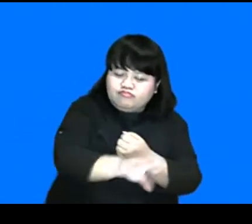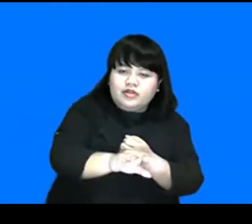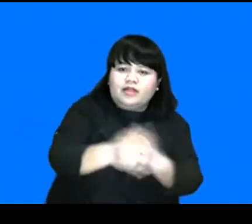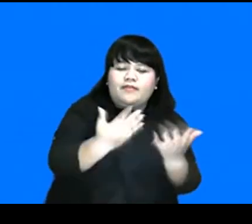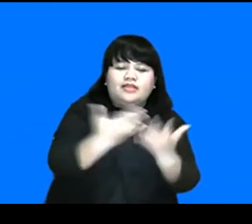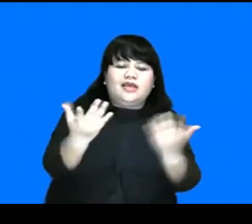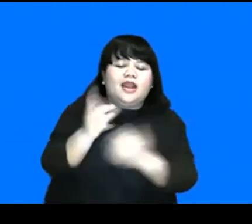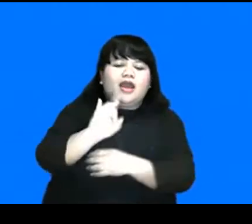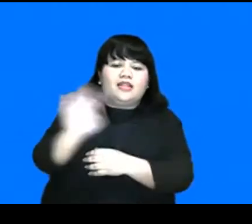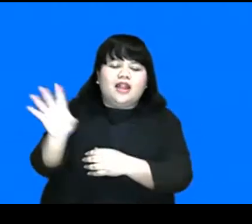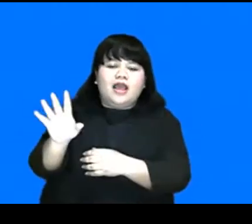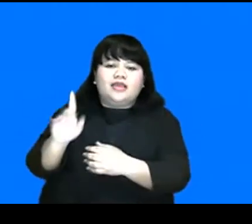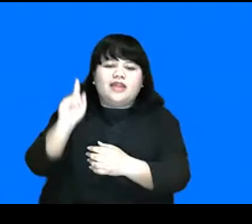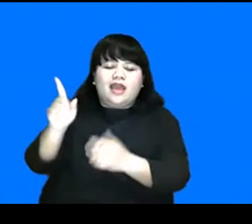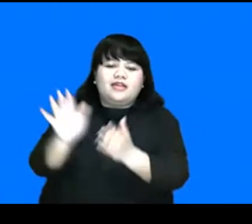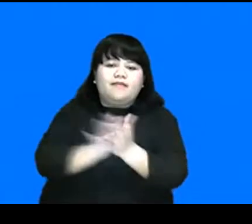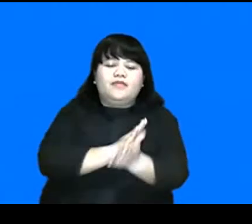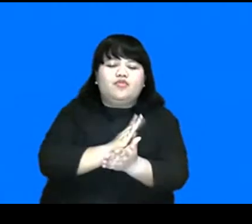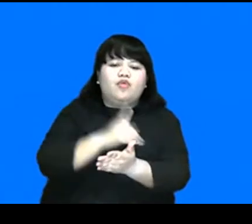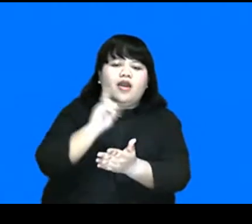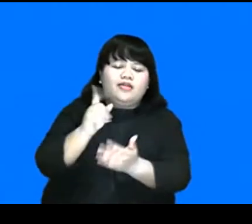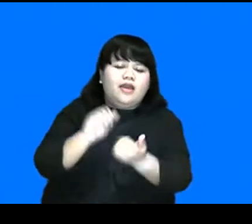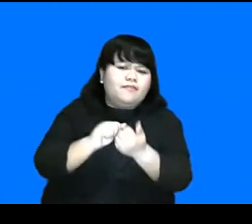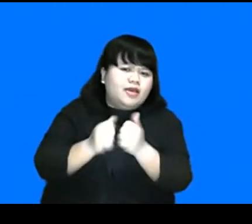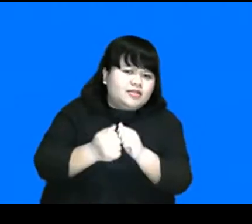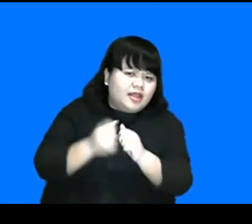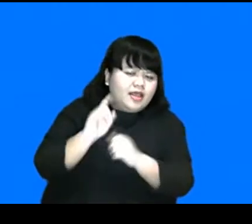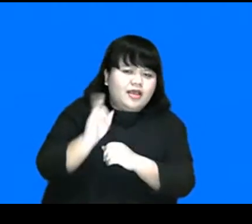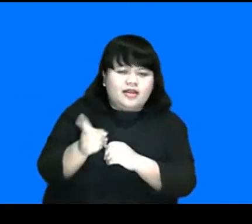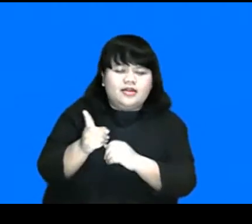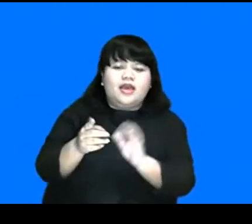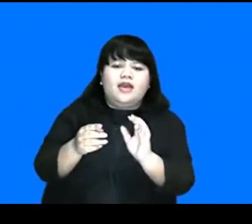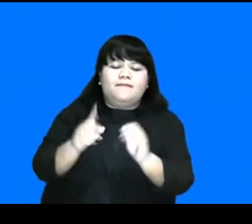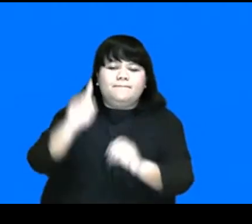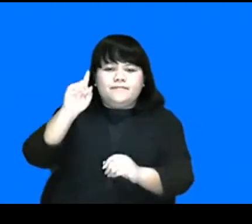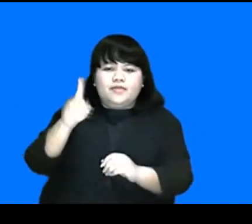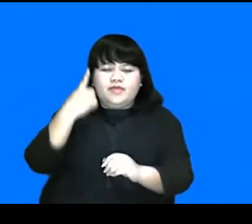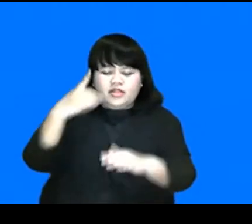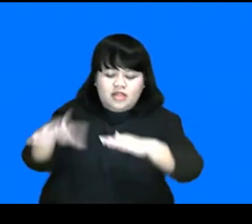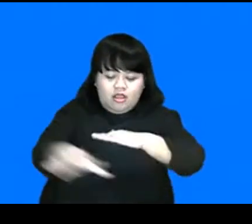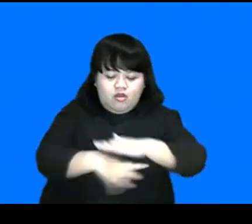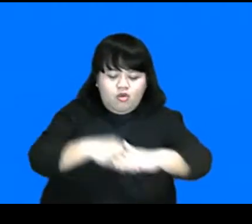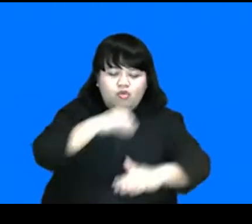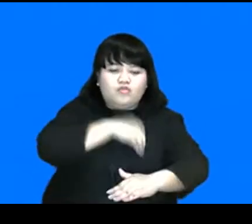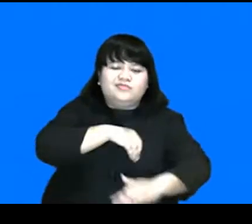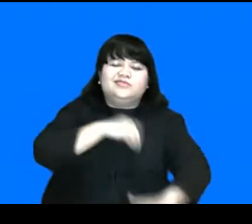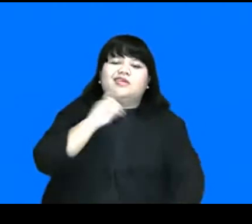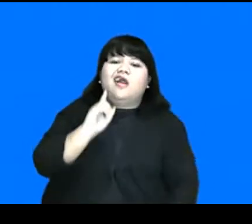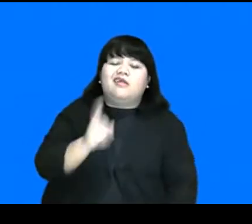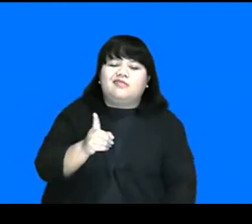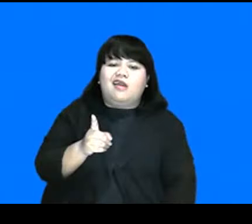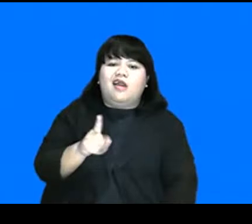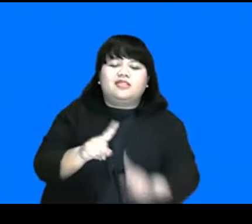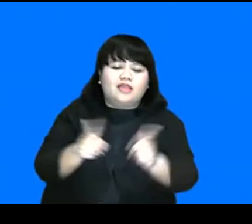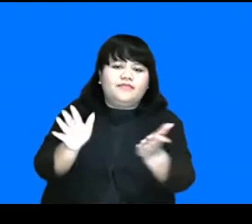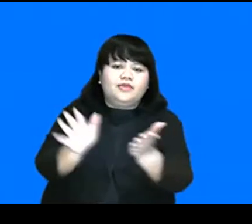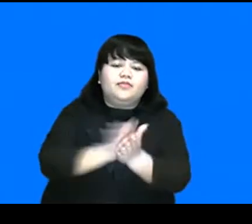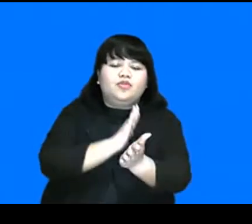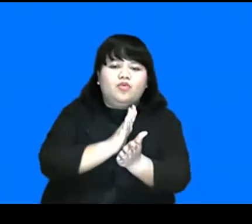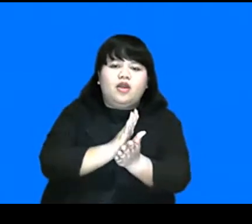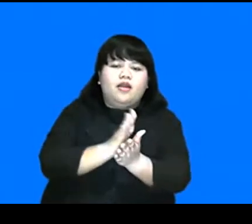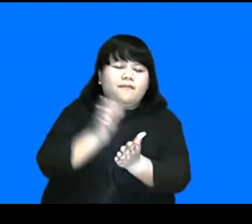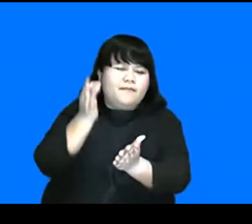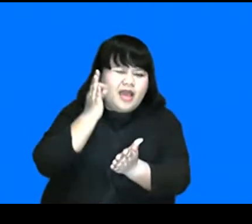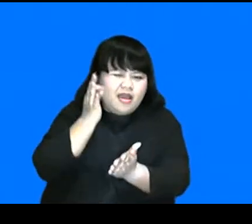have corrupt governments and institutions. But here is an opportunity. I'm sorry, I'm a social activist and a